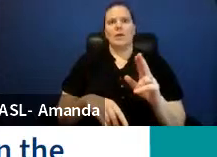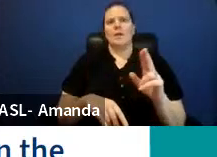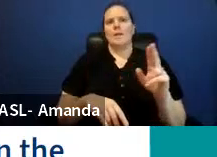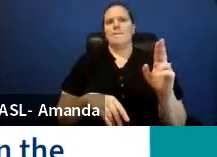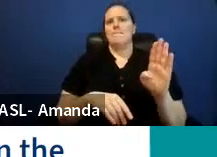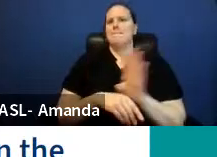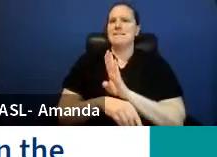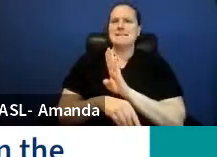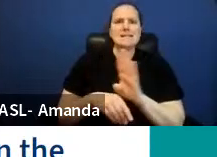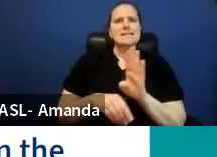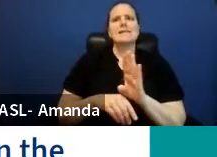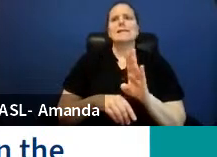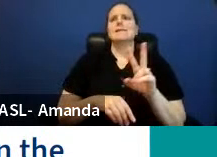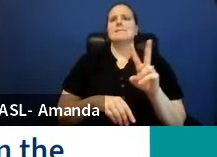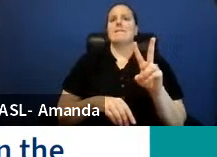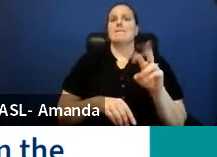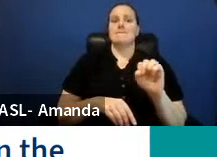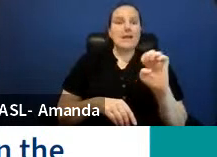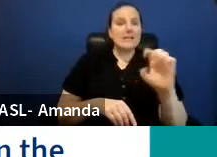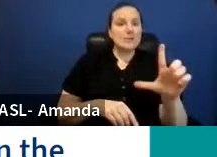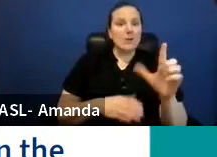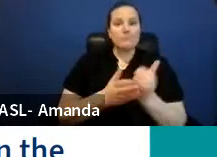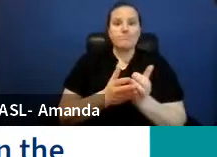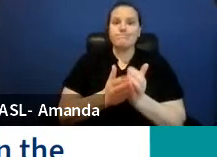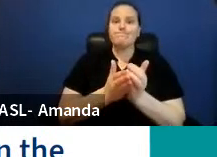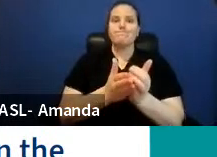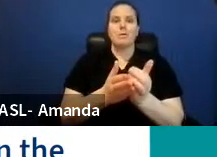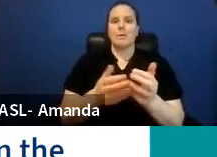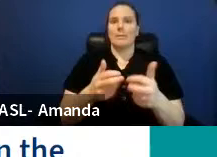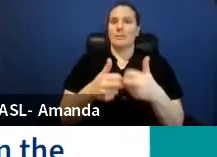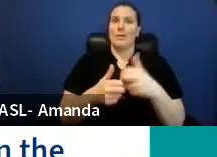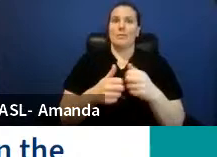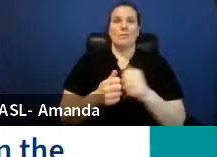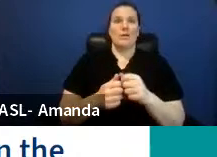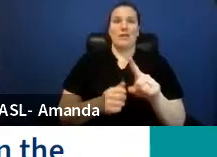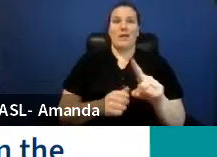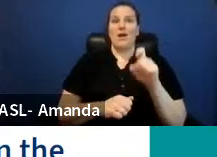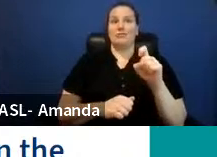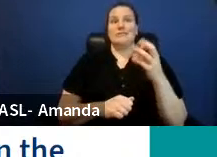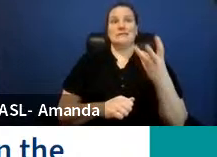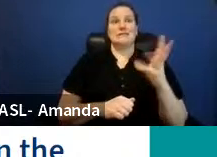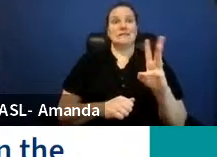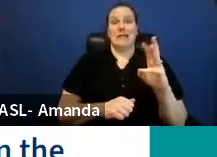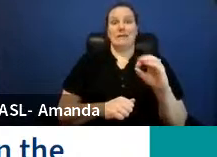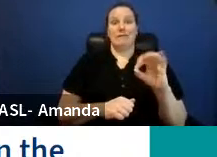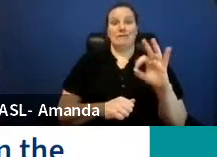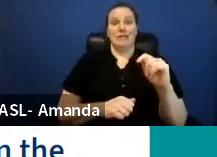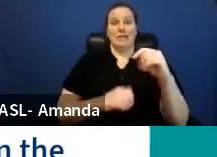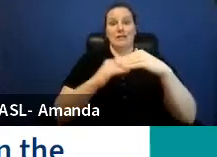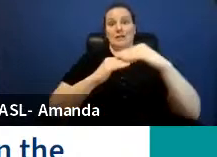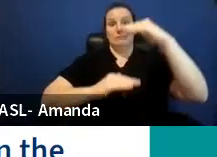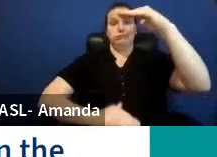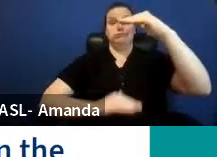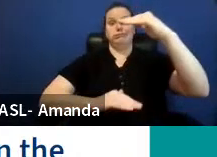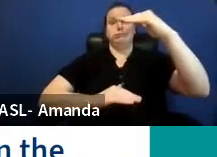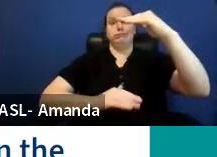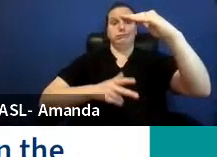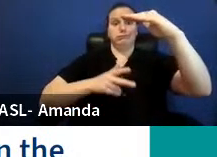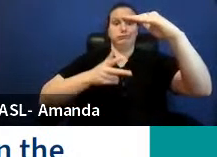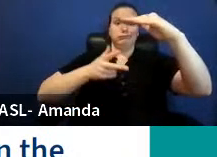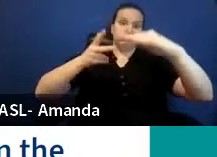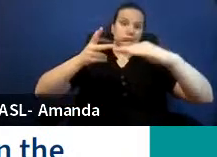vessels that might have issues with 116-foot clearance, and figuring out what those impacts are and reaching an